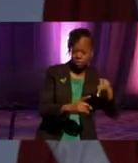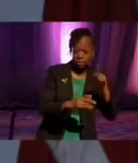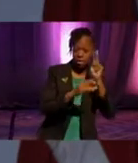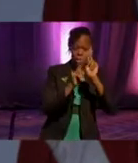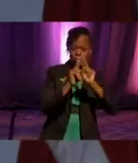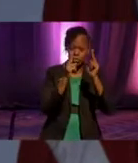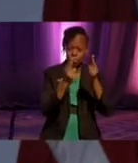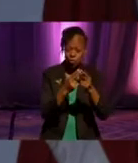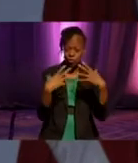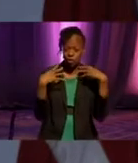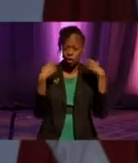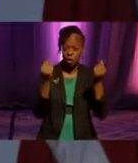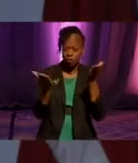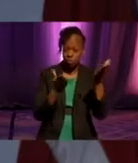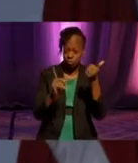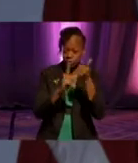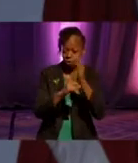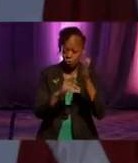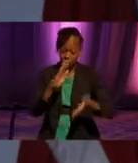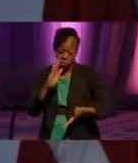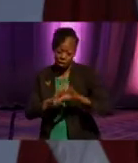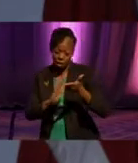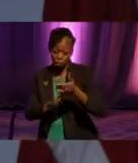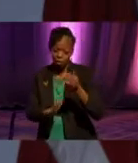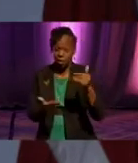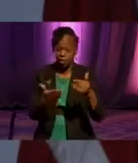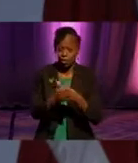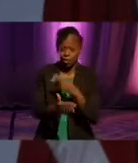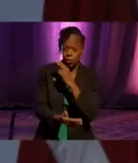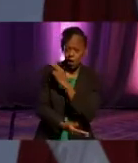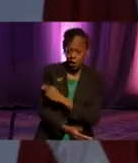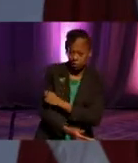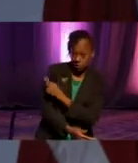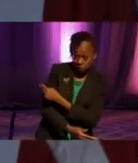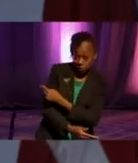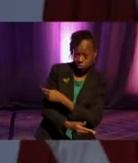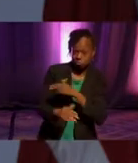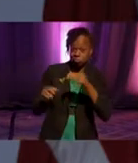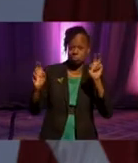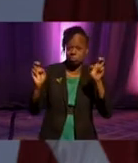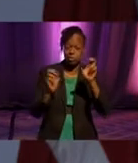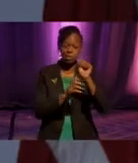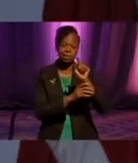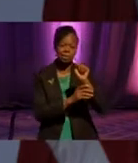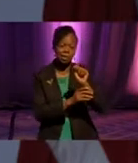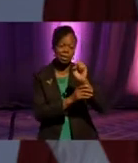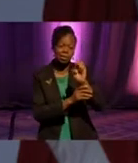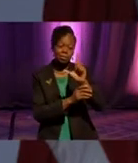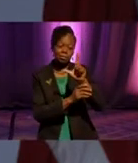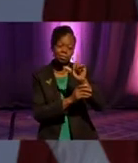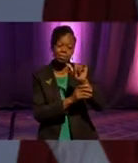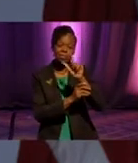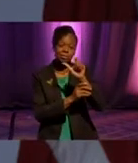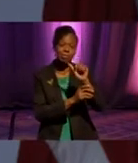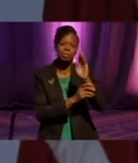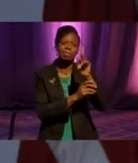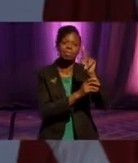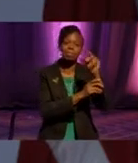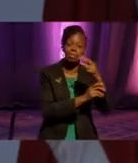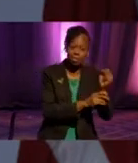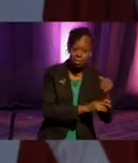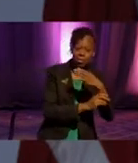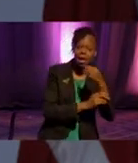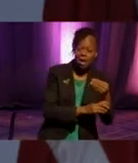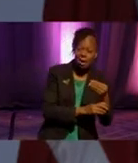will operate the new hospital at St. Elizabeth's, and Dr. Kurt Newman, the President